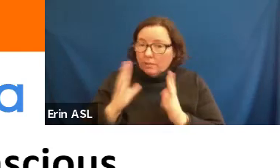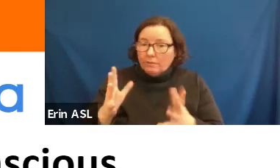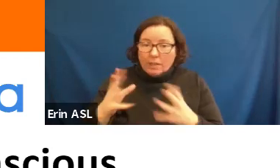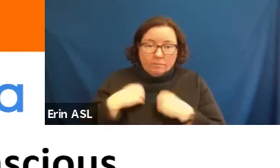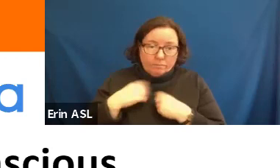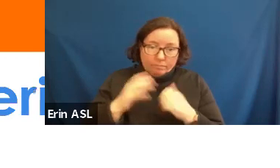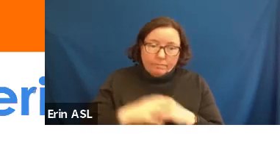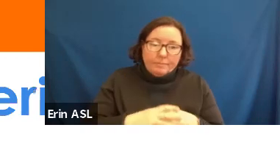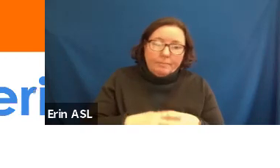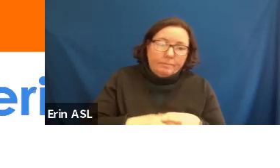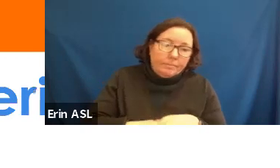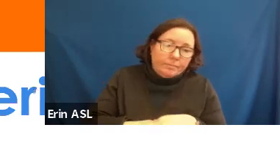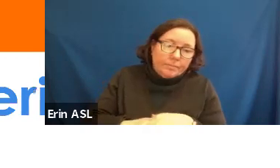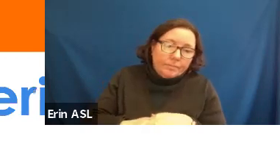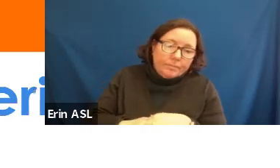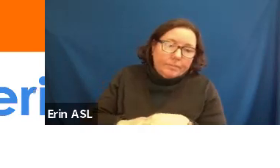We go to the next slide, please.